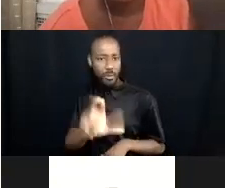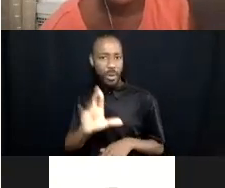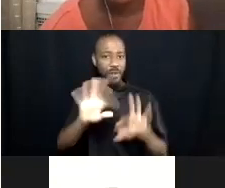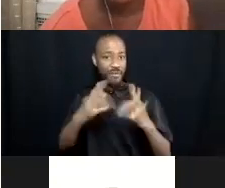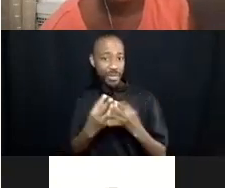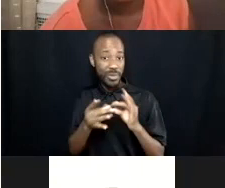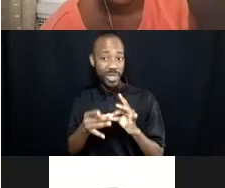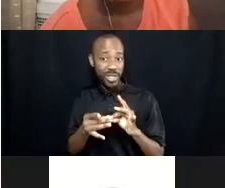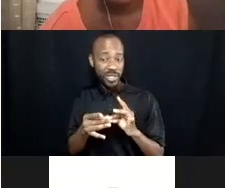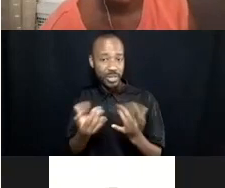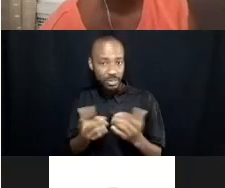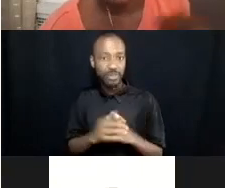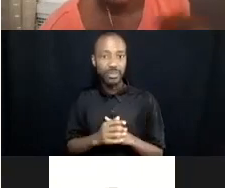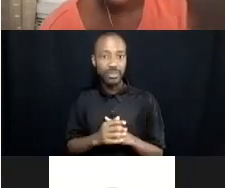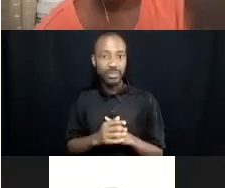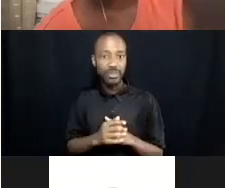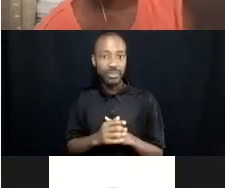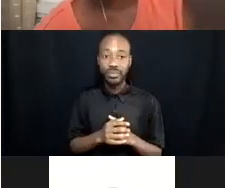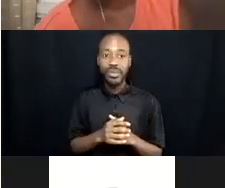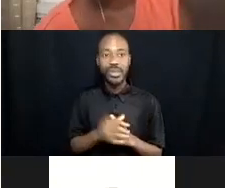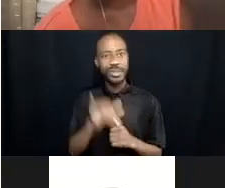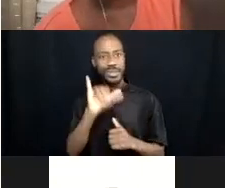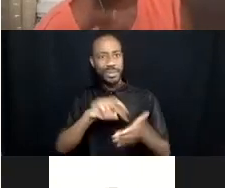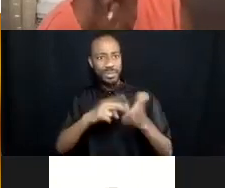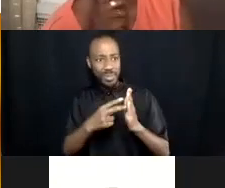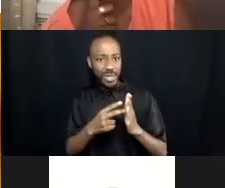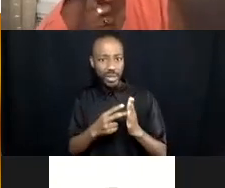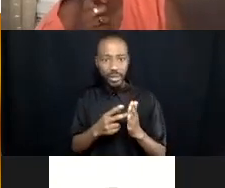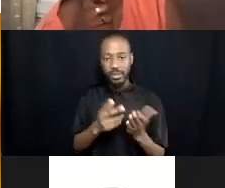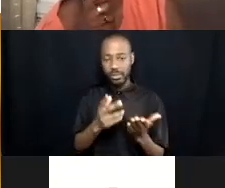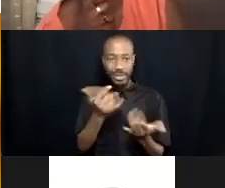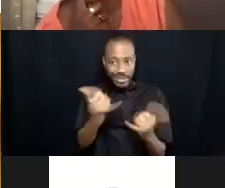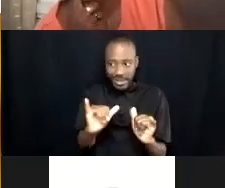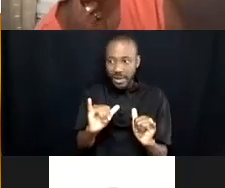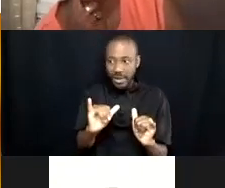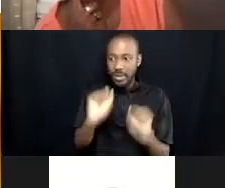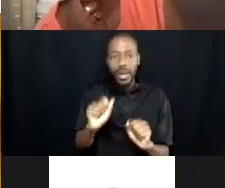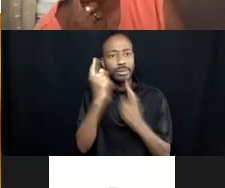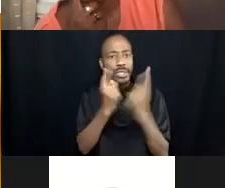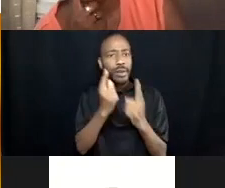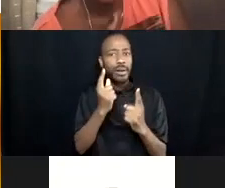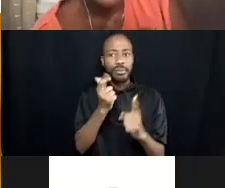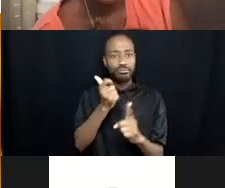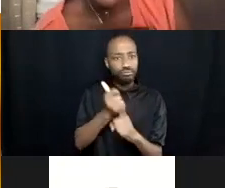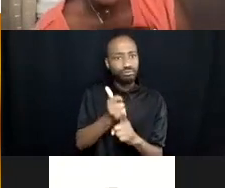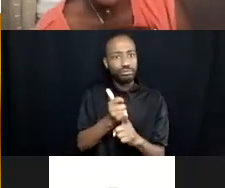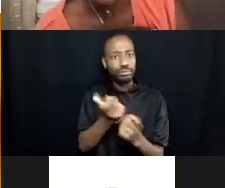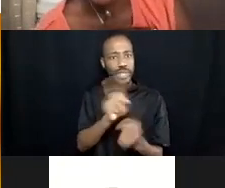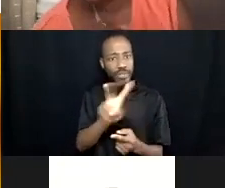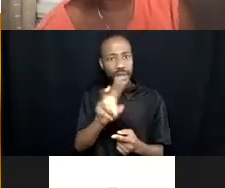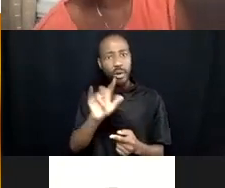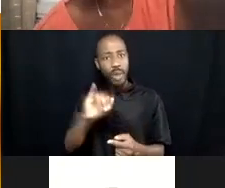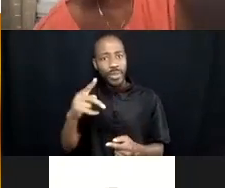domestic violence? Maybe, maybe not. Something I want folks to think about. The last thing that I